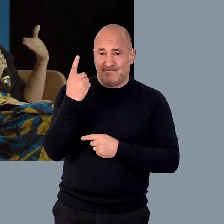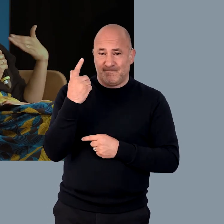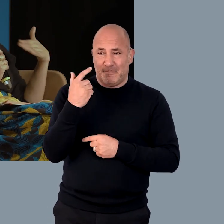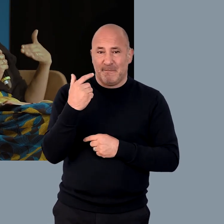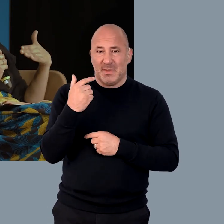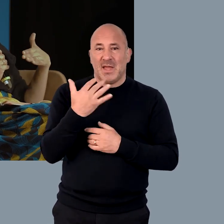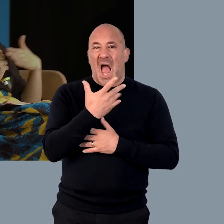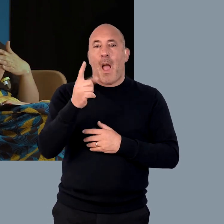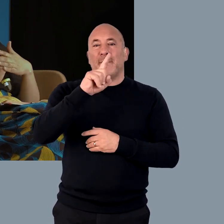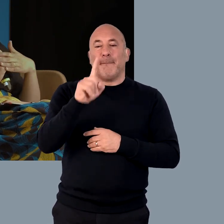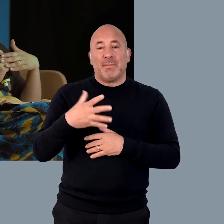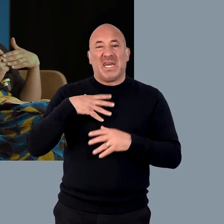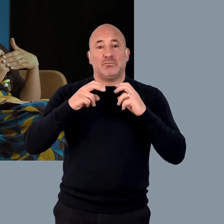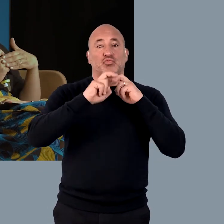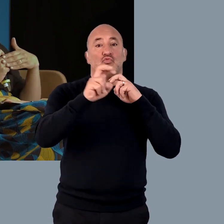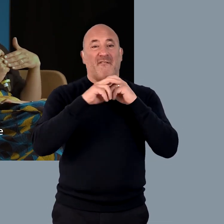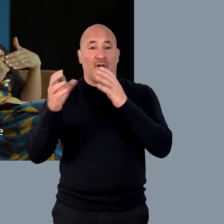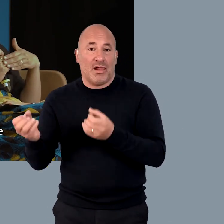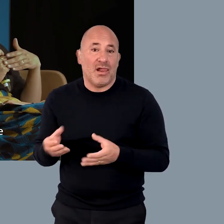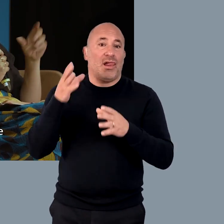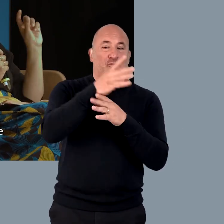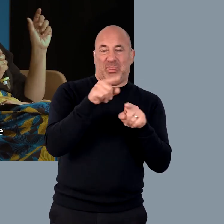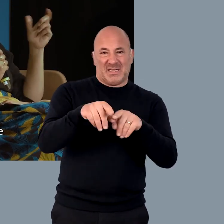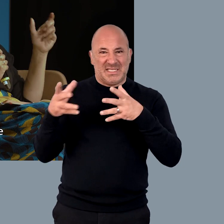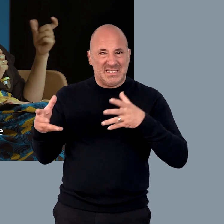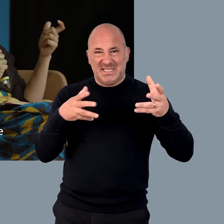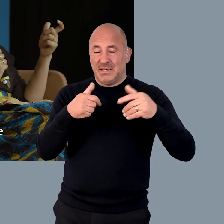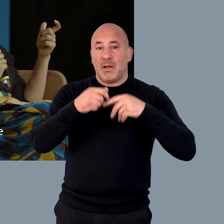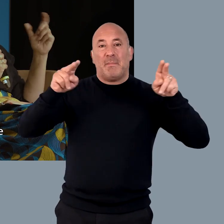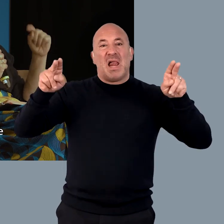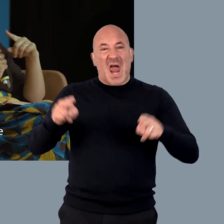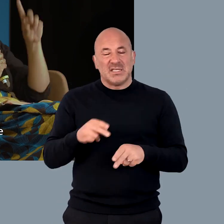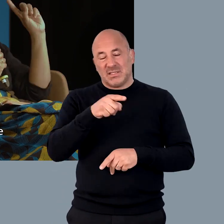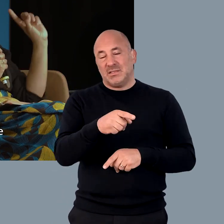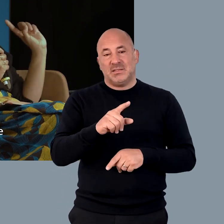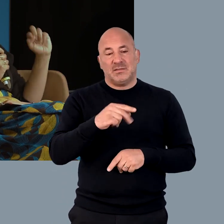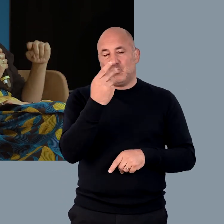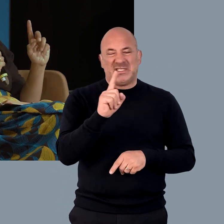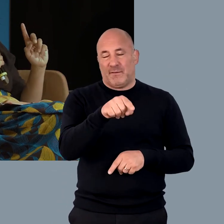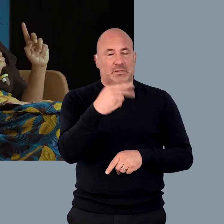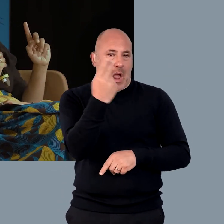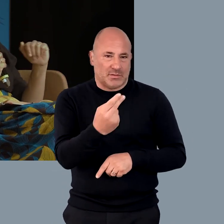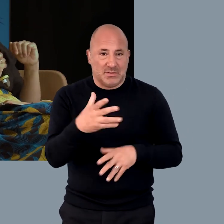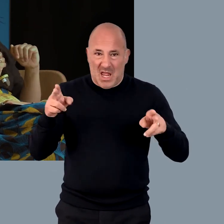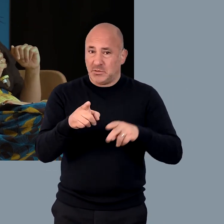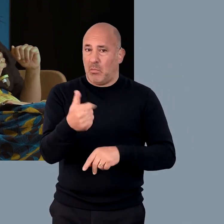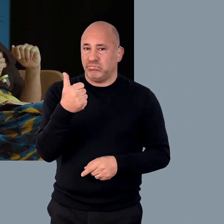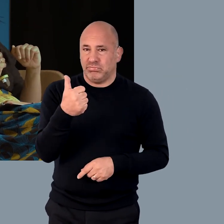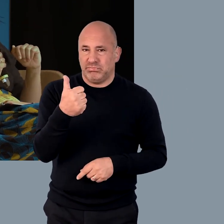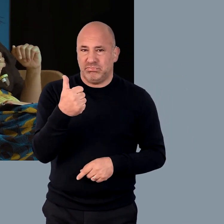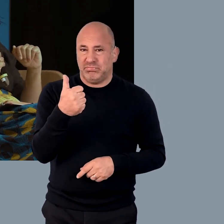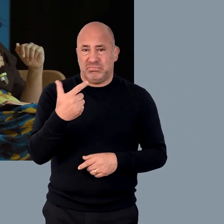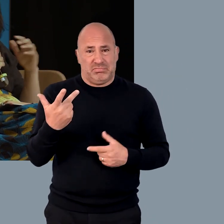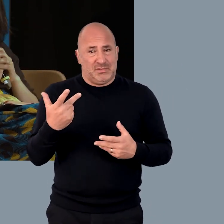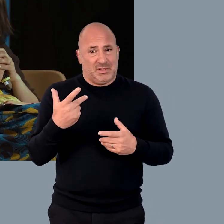done online. I think that's the kind of biggest thing I could think of. It was the reducing the number of people that were being schlepped around with the thing,